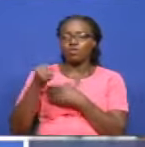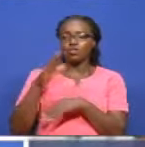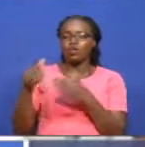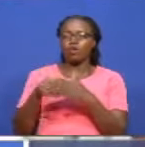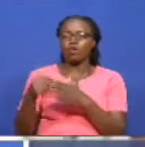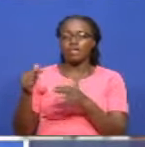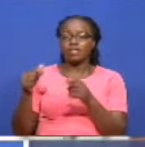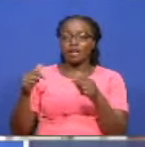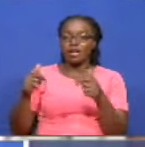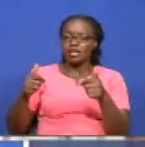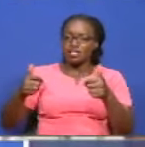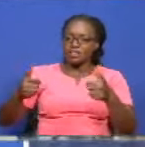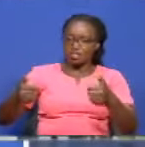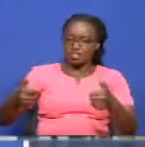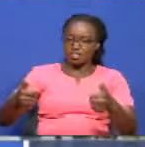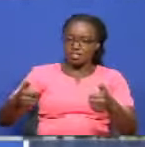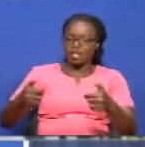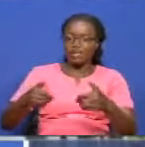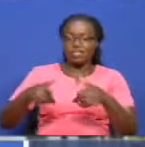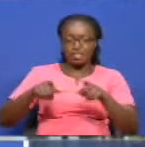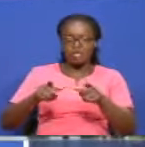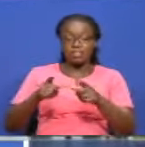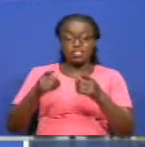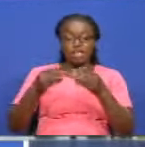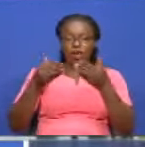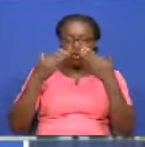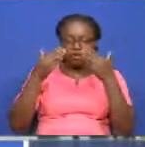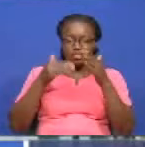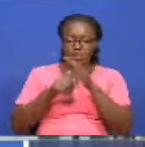letting the oxygen pass through.